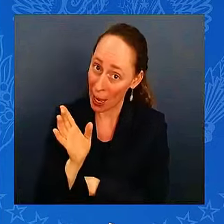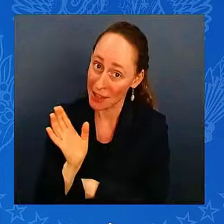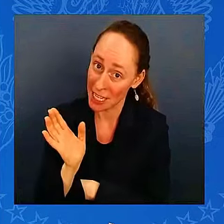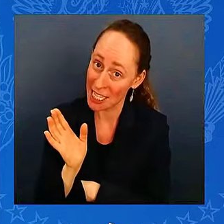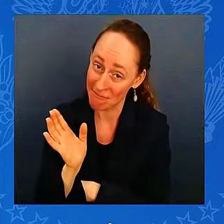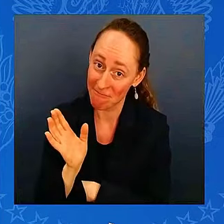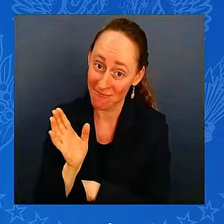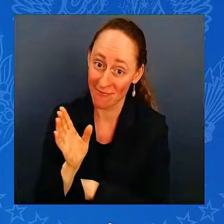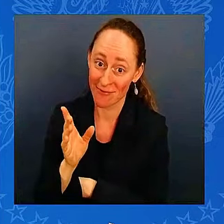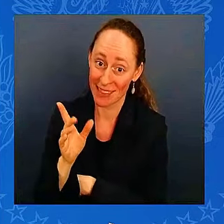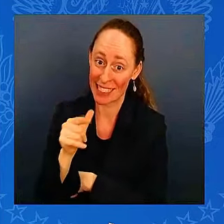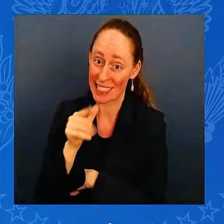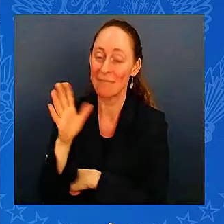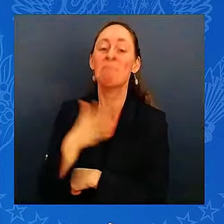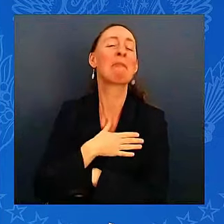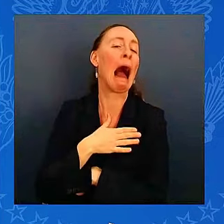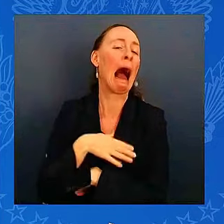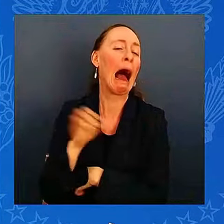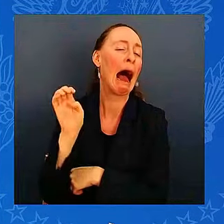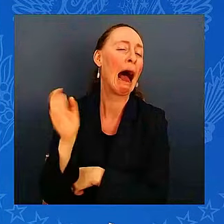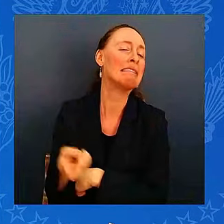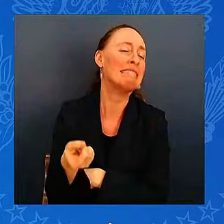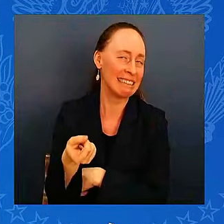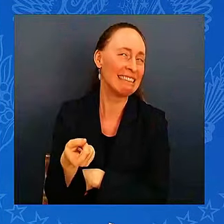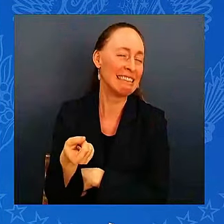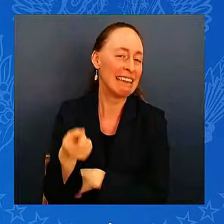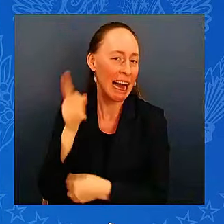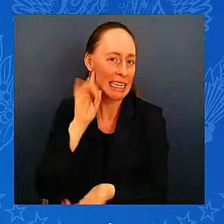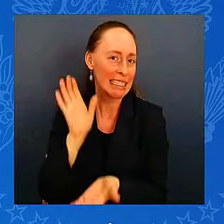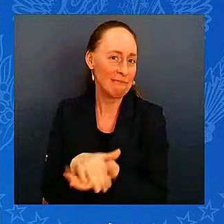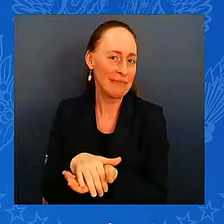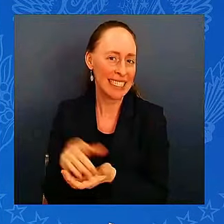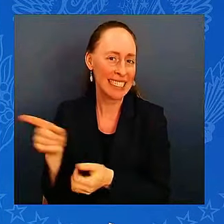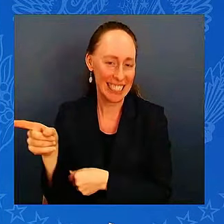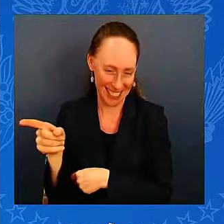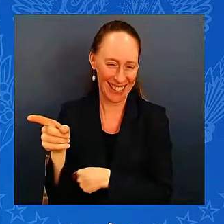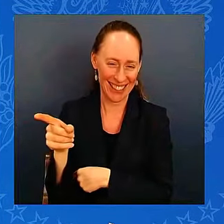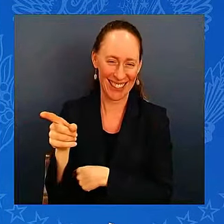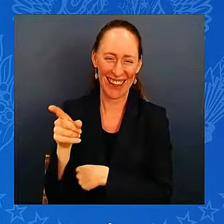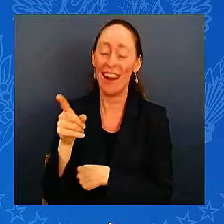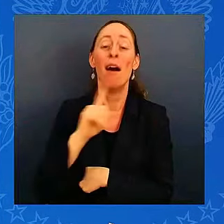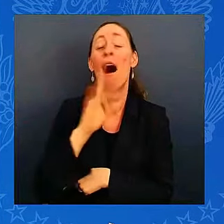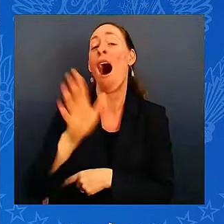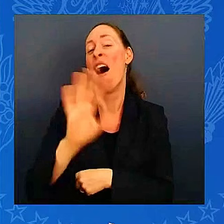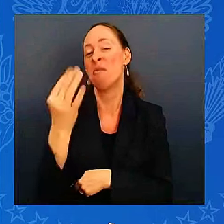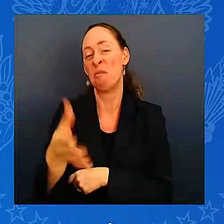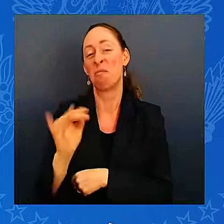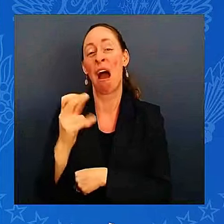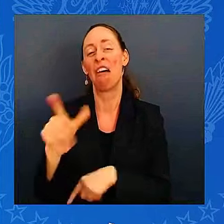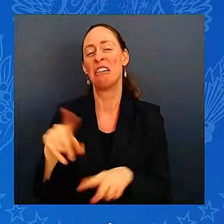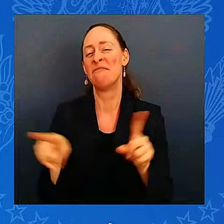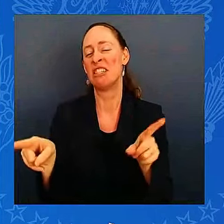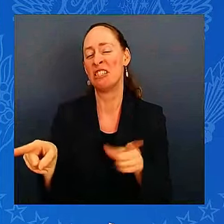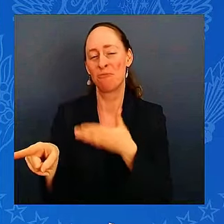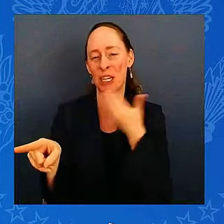Michael is different. Michael is different. And I don't understand why this white